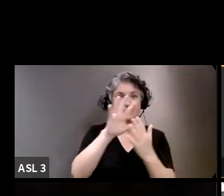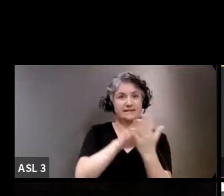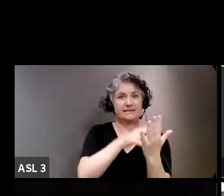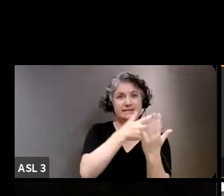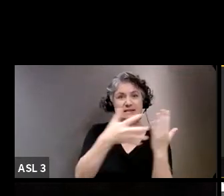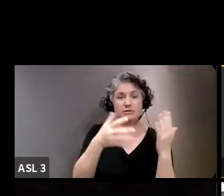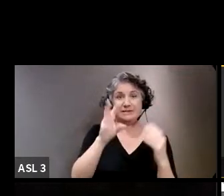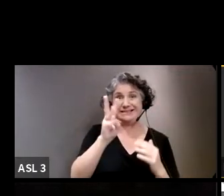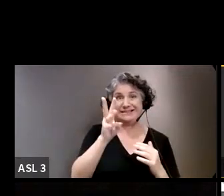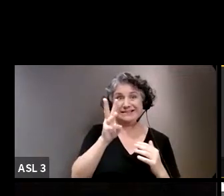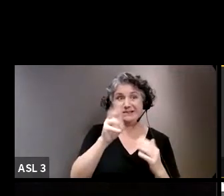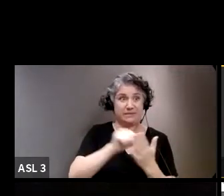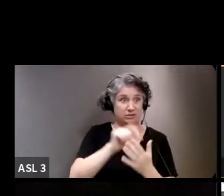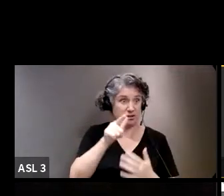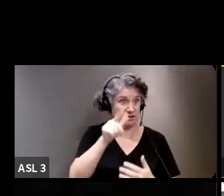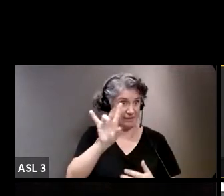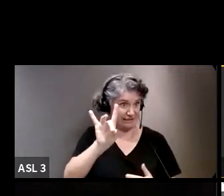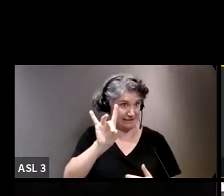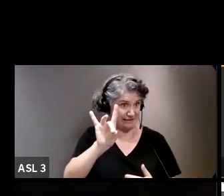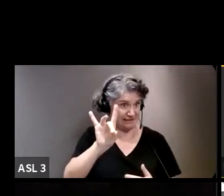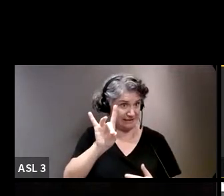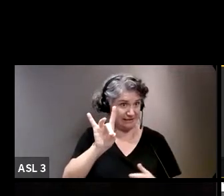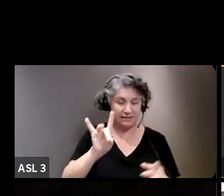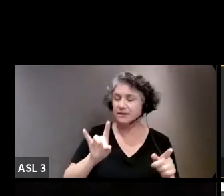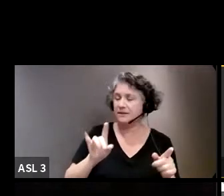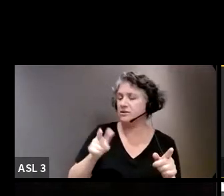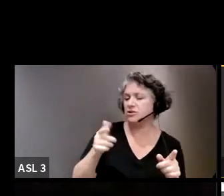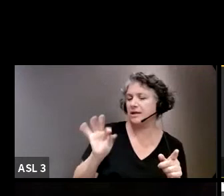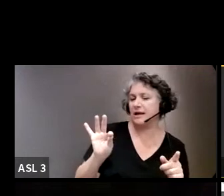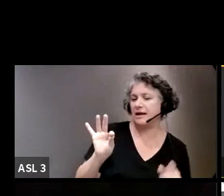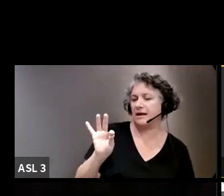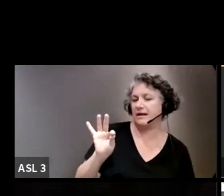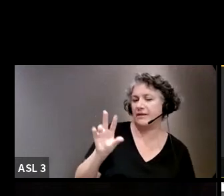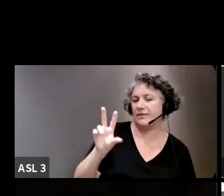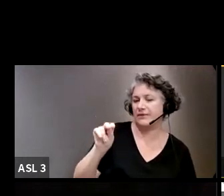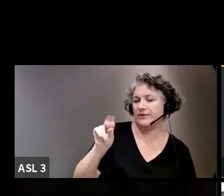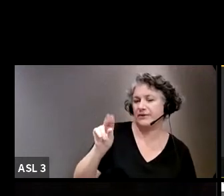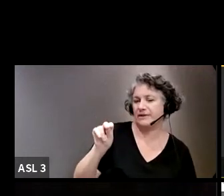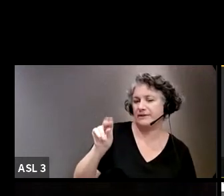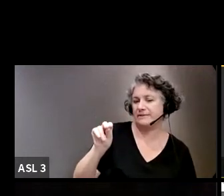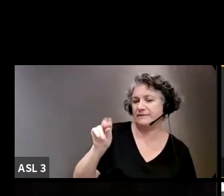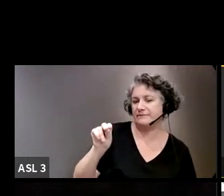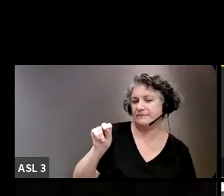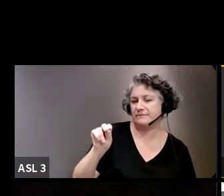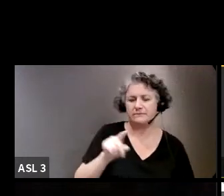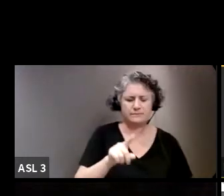to on page 28 is that correct just to make sure i'm referring to 29 and 30.